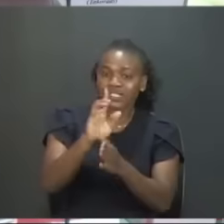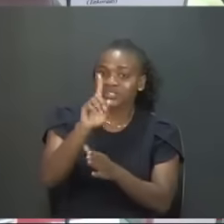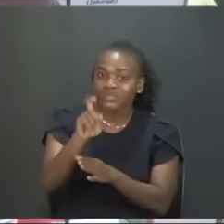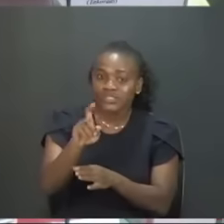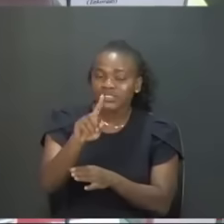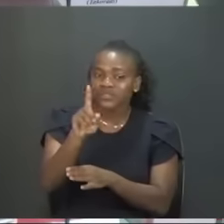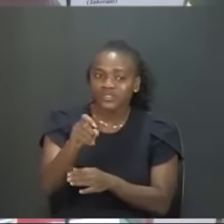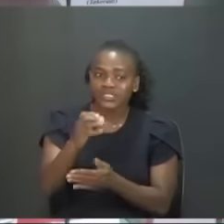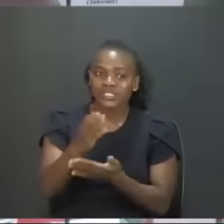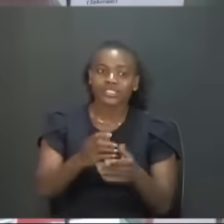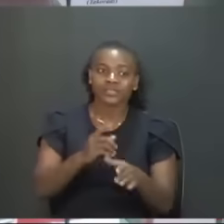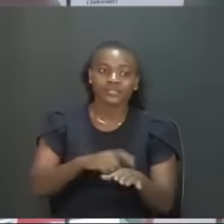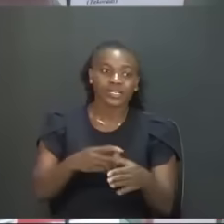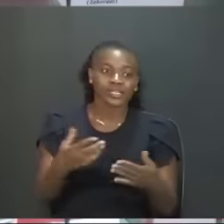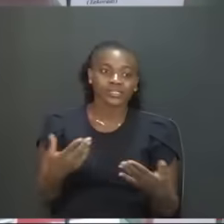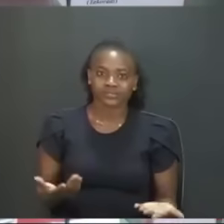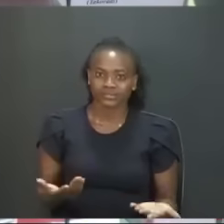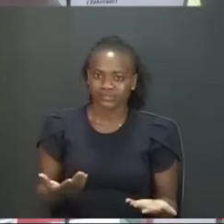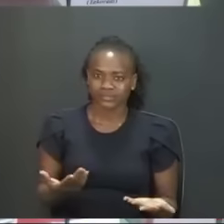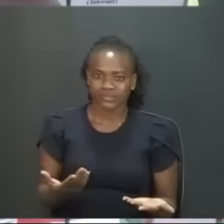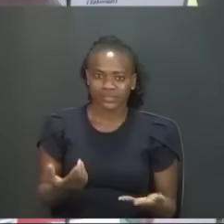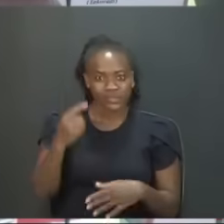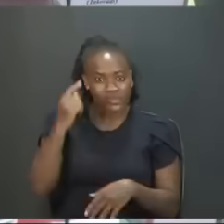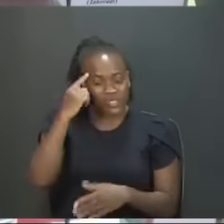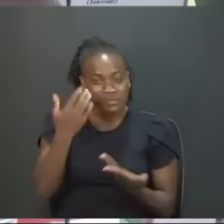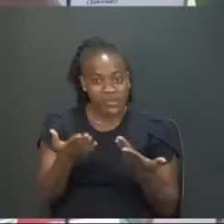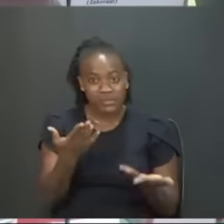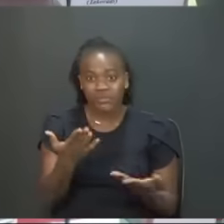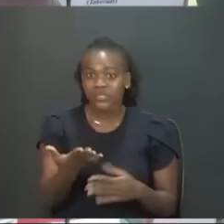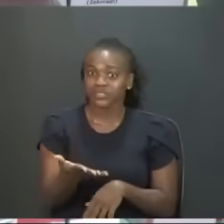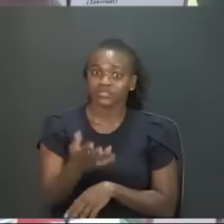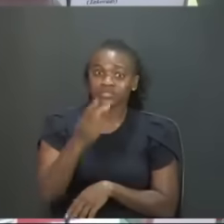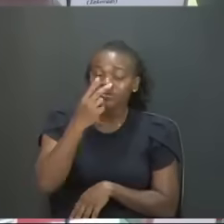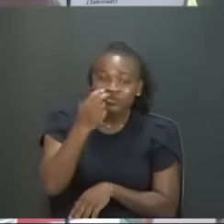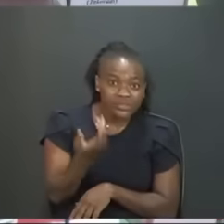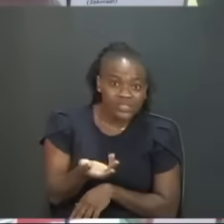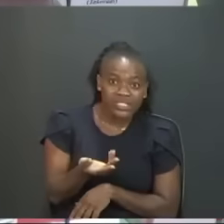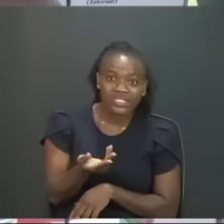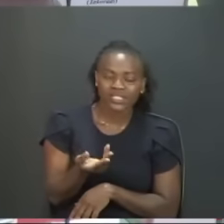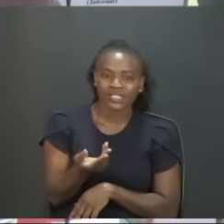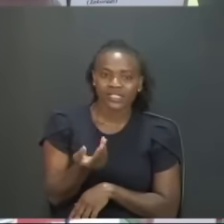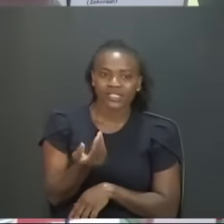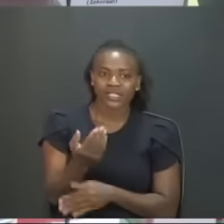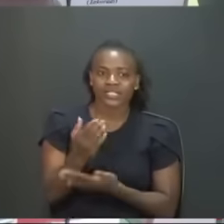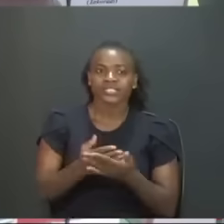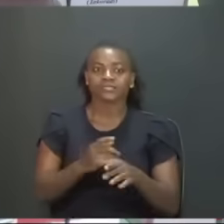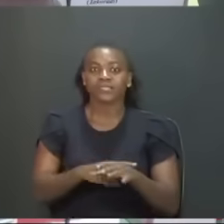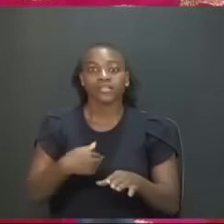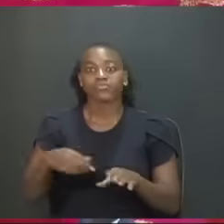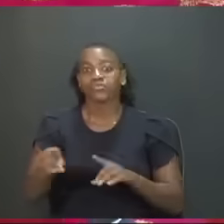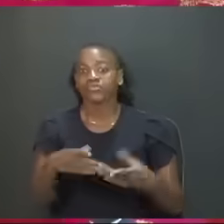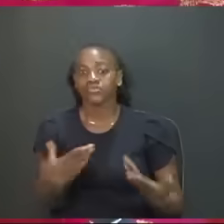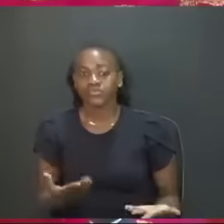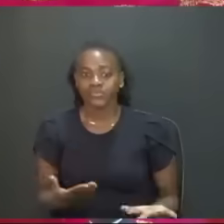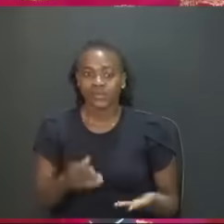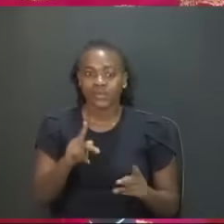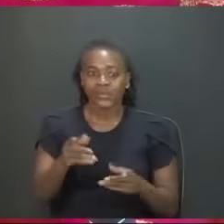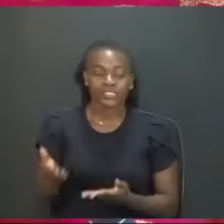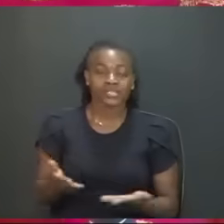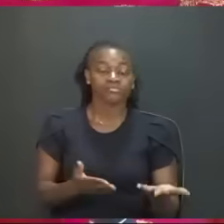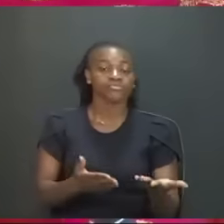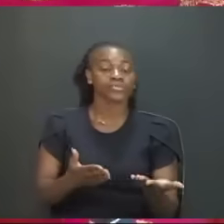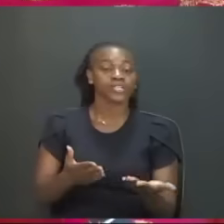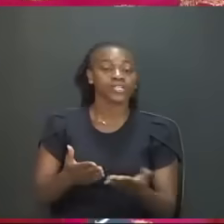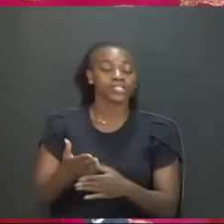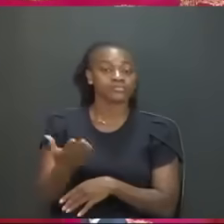and sometimes we read sarcasm in it. Unfortunately, sometimes we do, because if a member makes a submission,